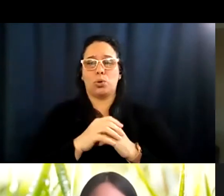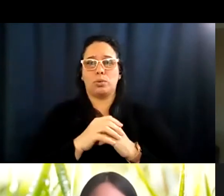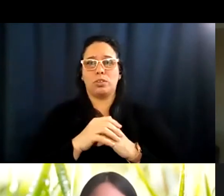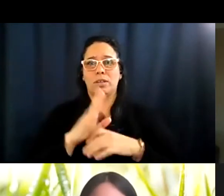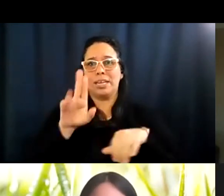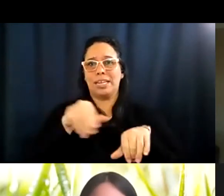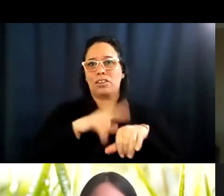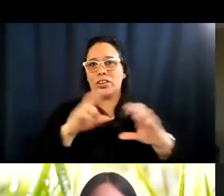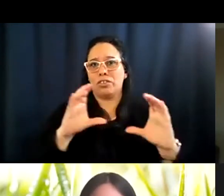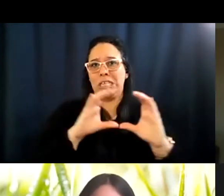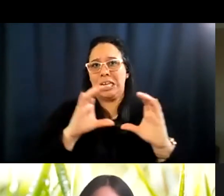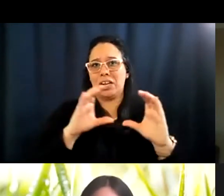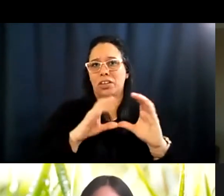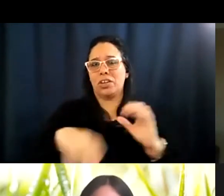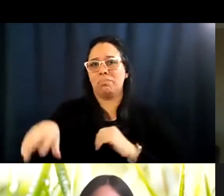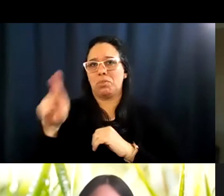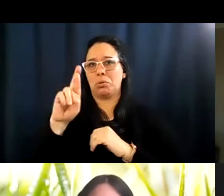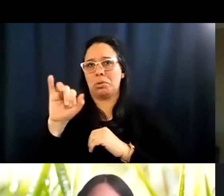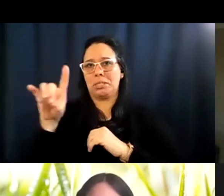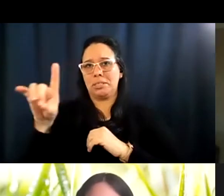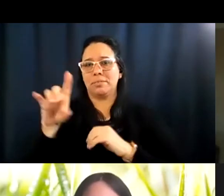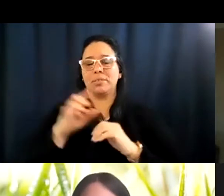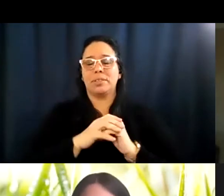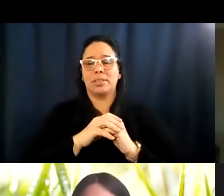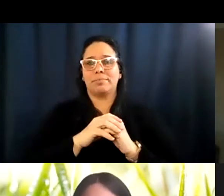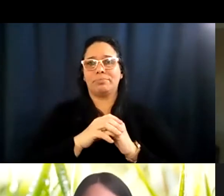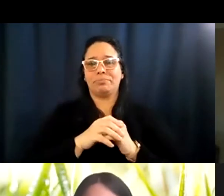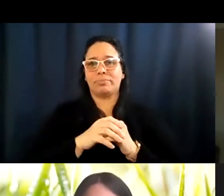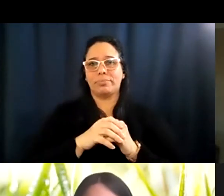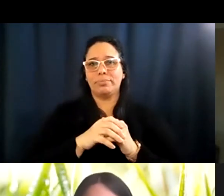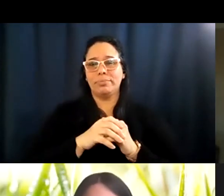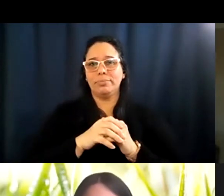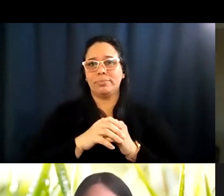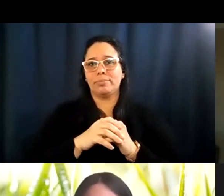national certification through the Registry of Interpreters for the Deaf,